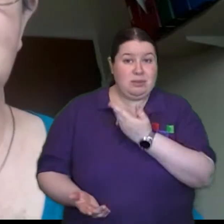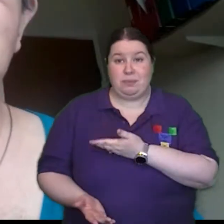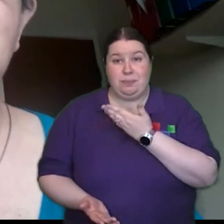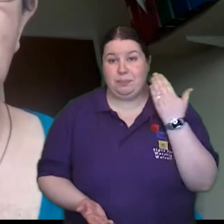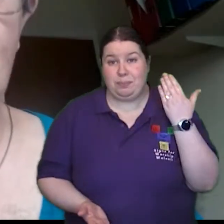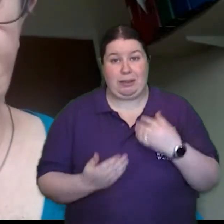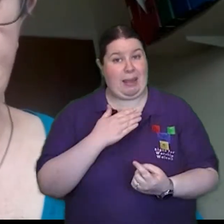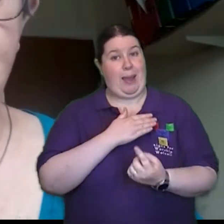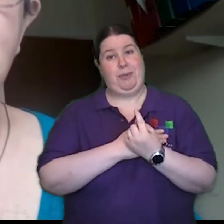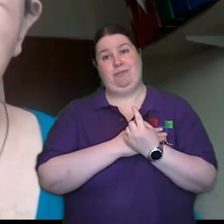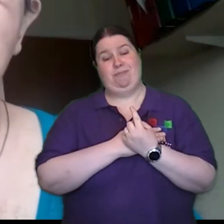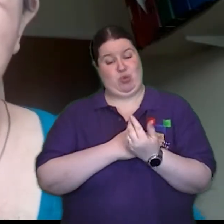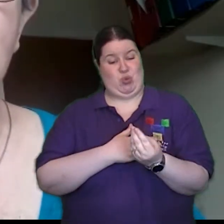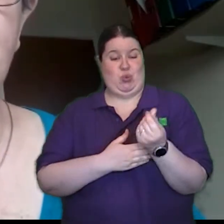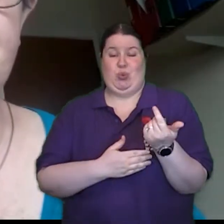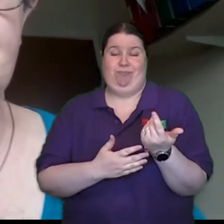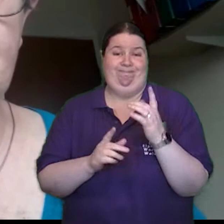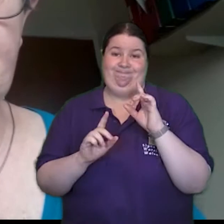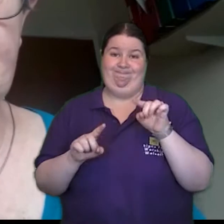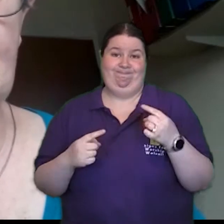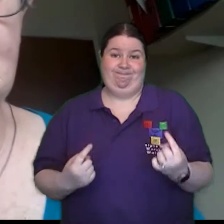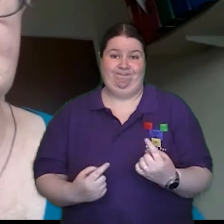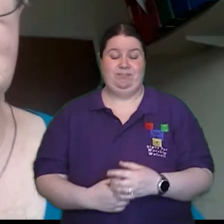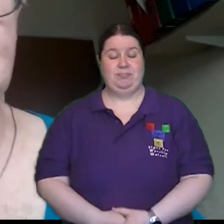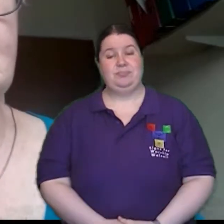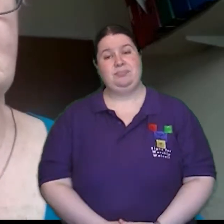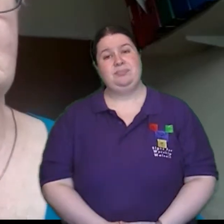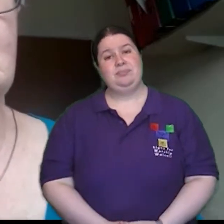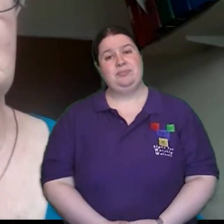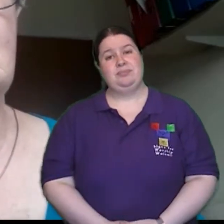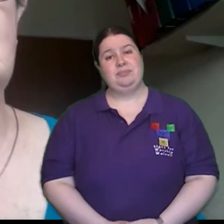yet little evidence that that will soon be the case.